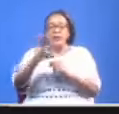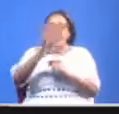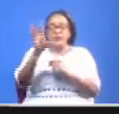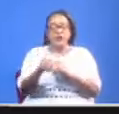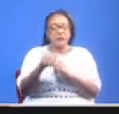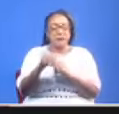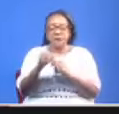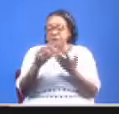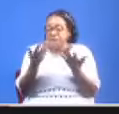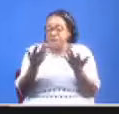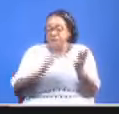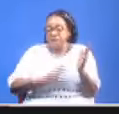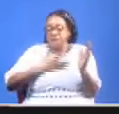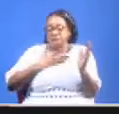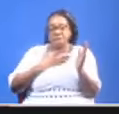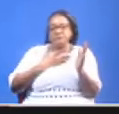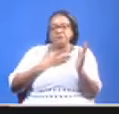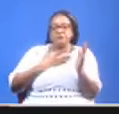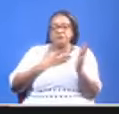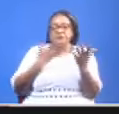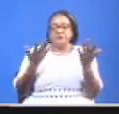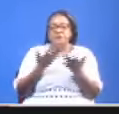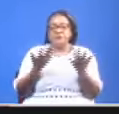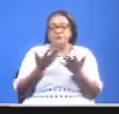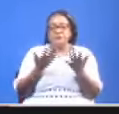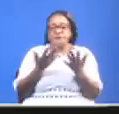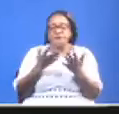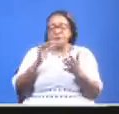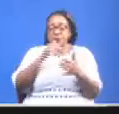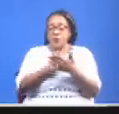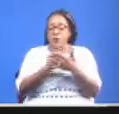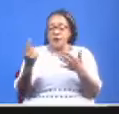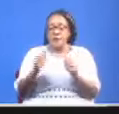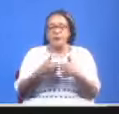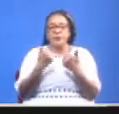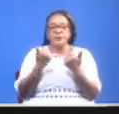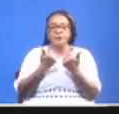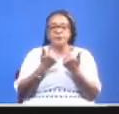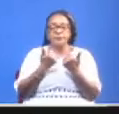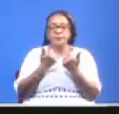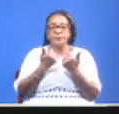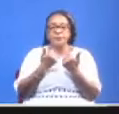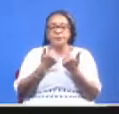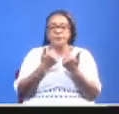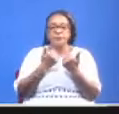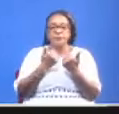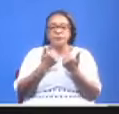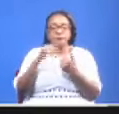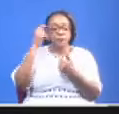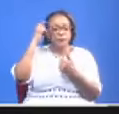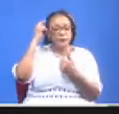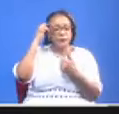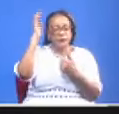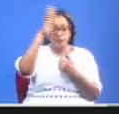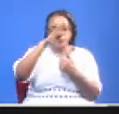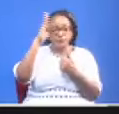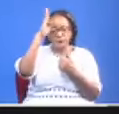still very upset by how the week turned out. You recall in Dubai, there was the